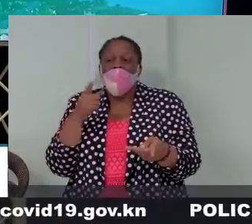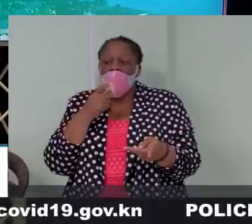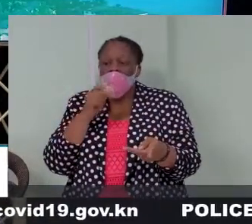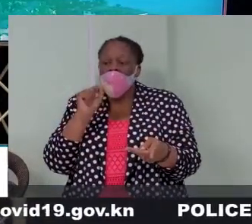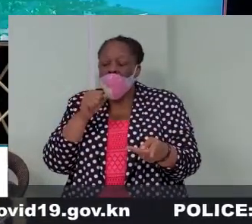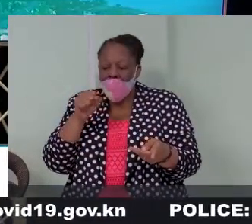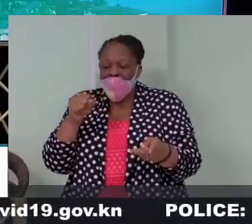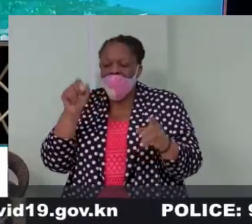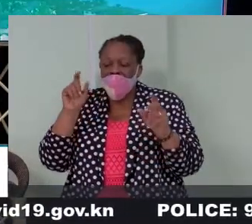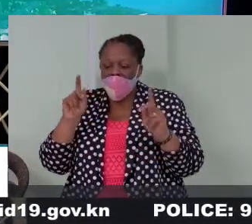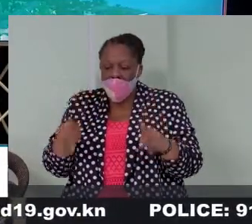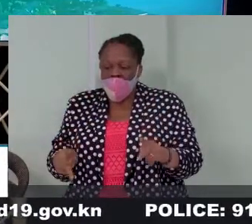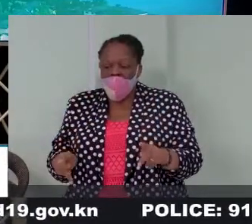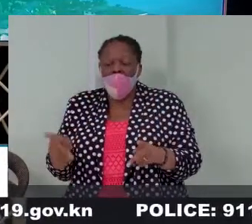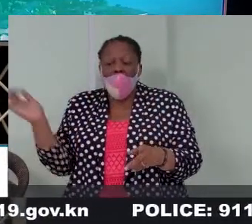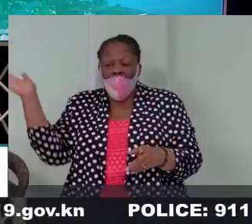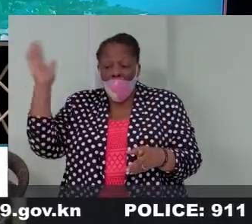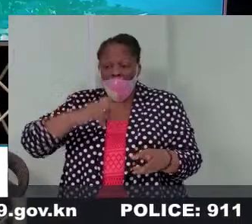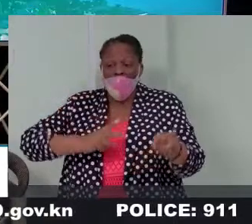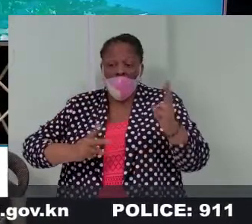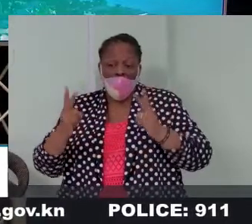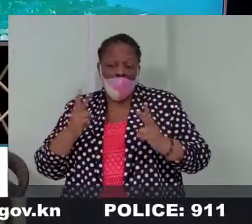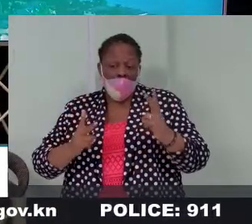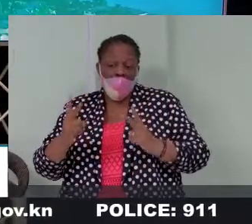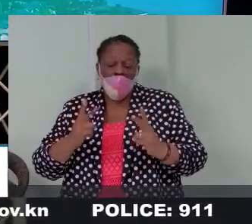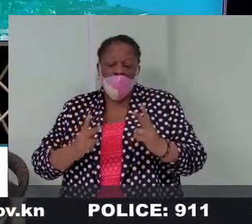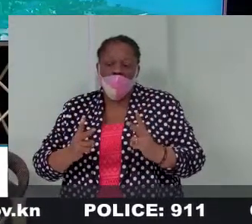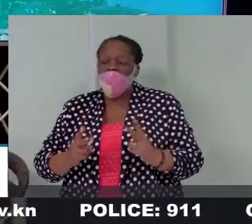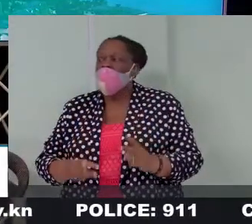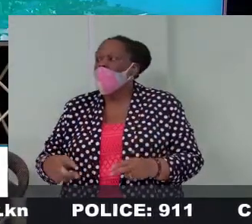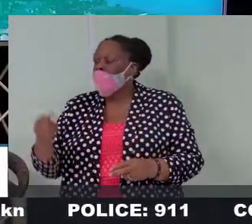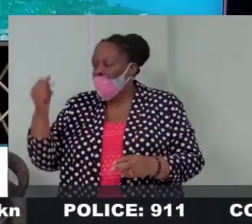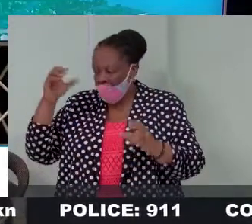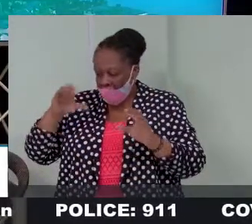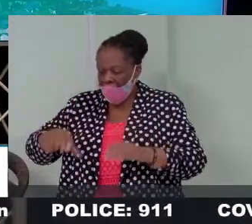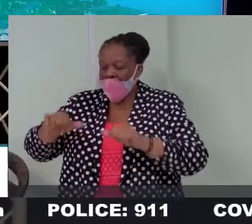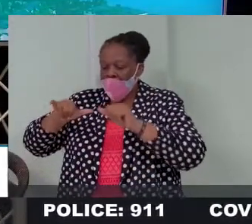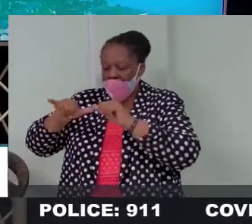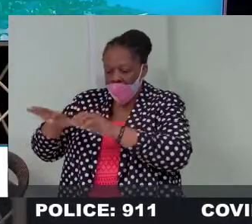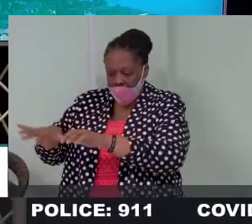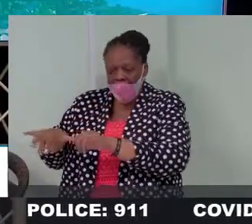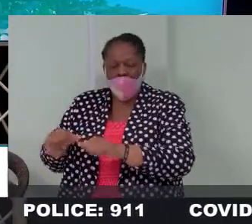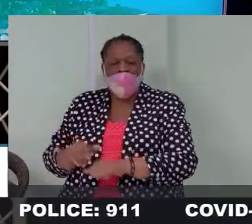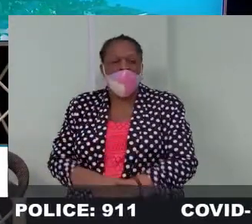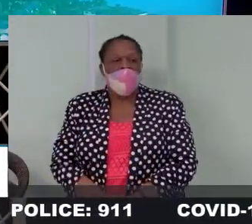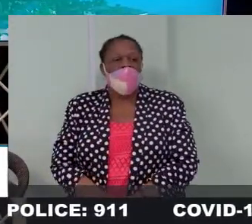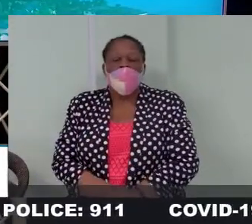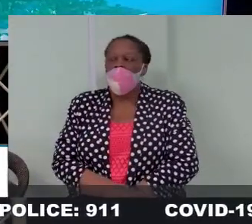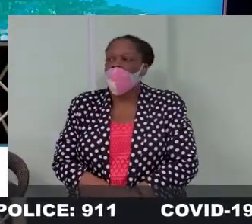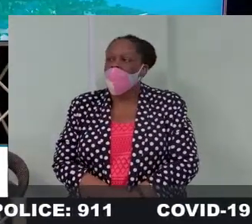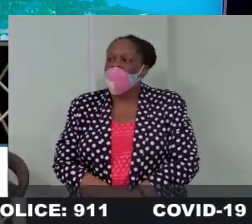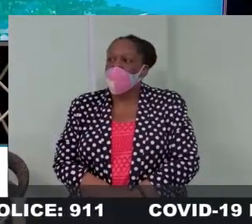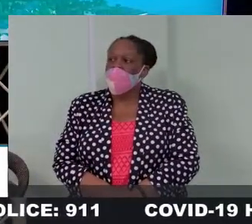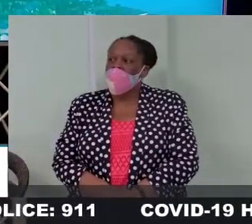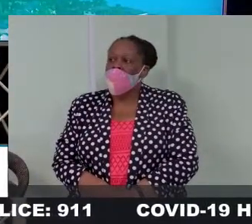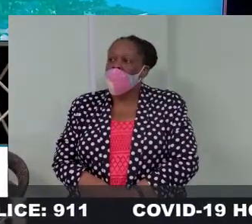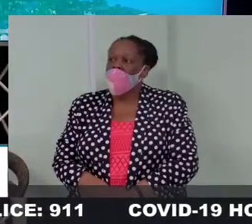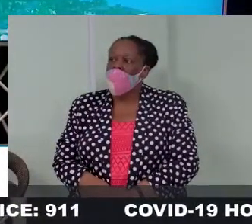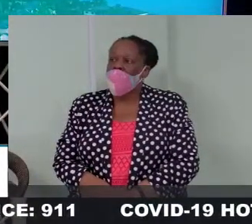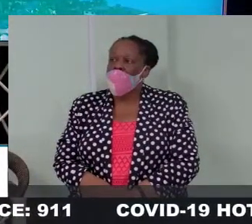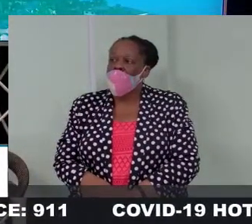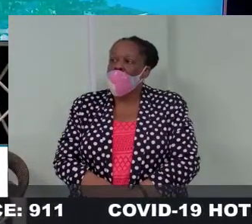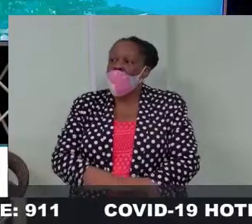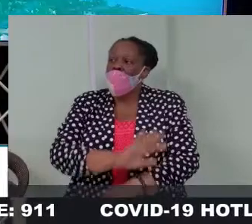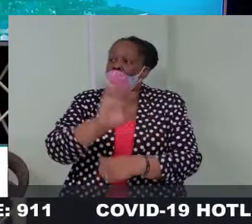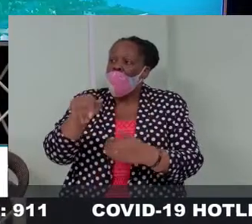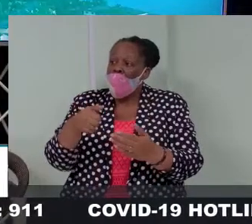provide security for their properties. And so individuals at these hotels, they wear wristbands,